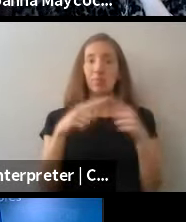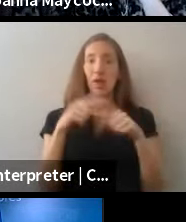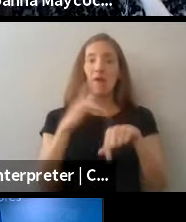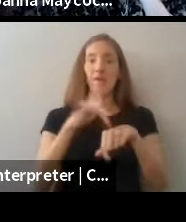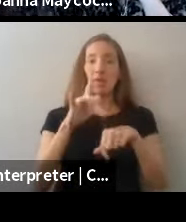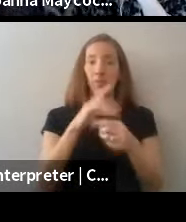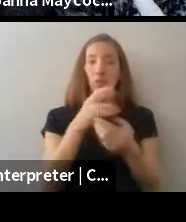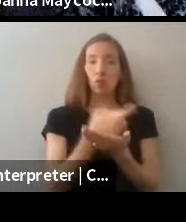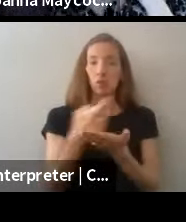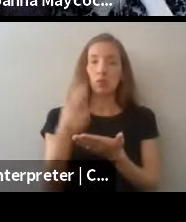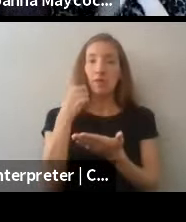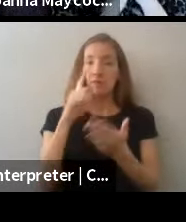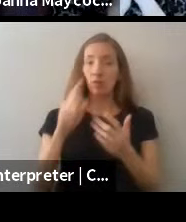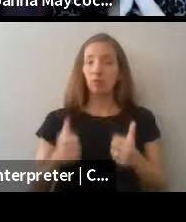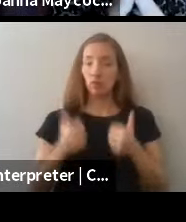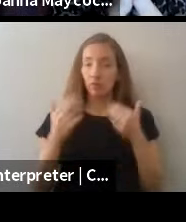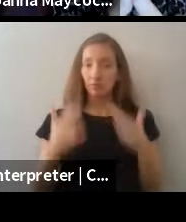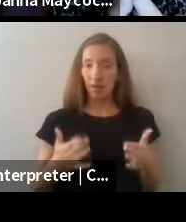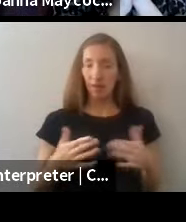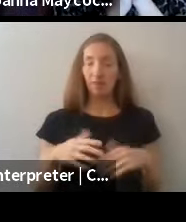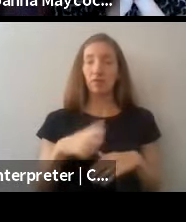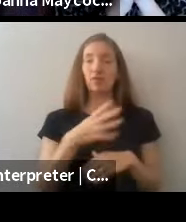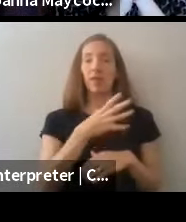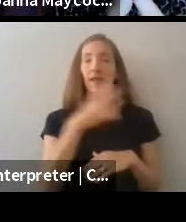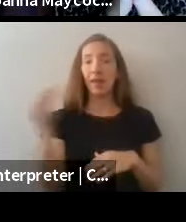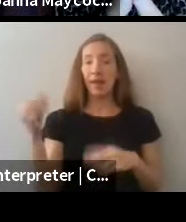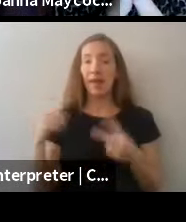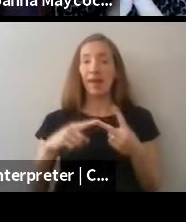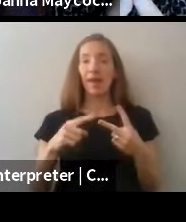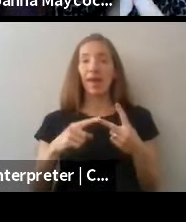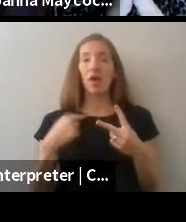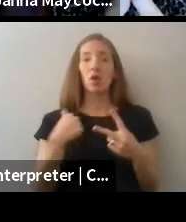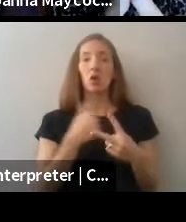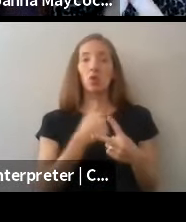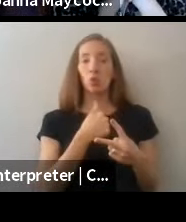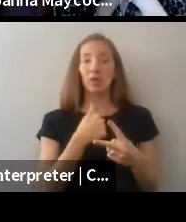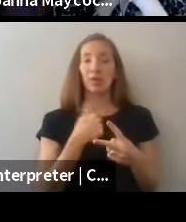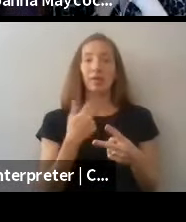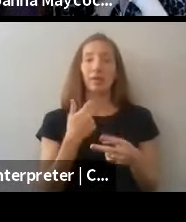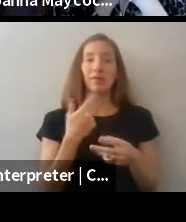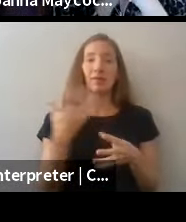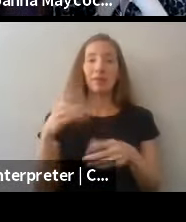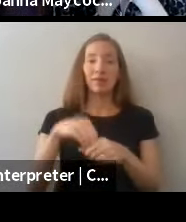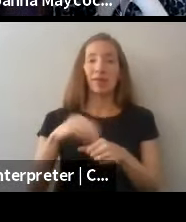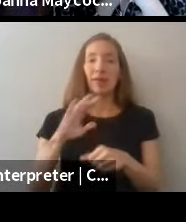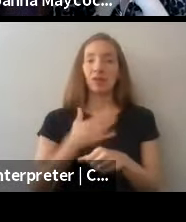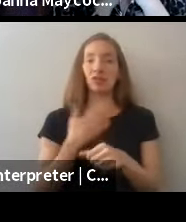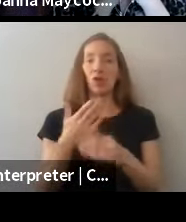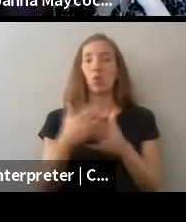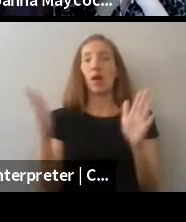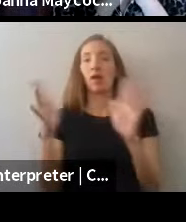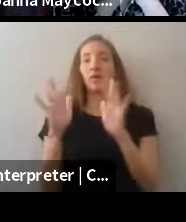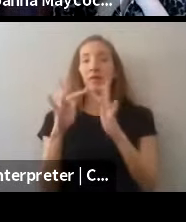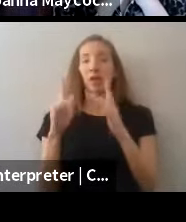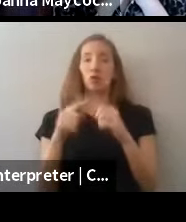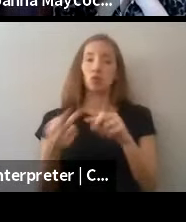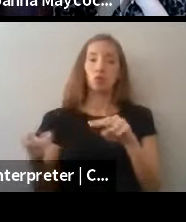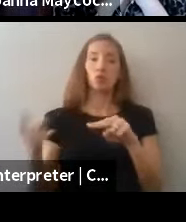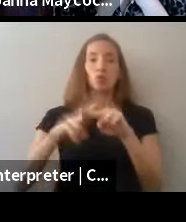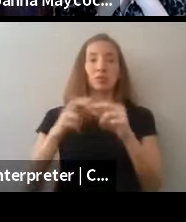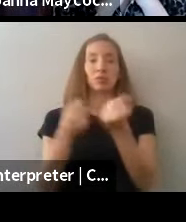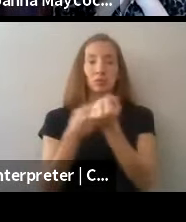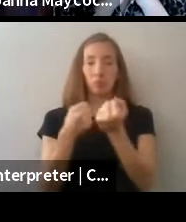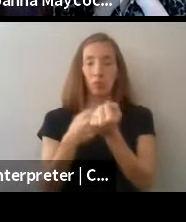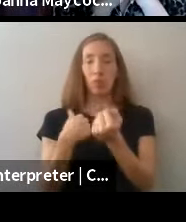Singh mentioned it, and we engage our wider networks to increase support. So we informed our employees about